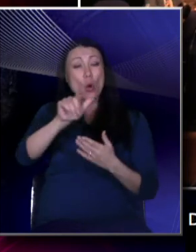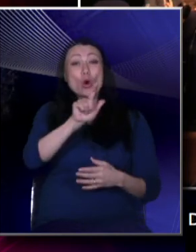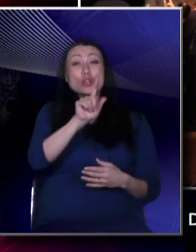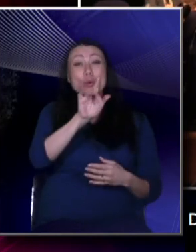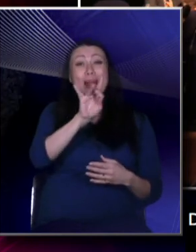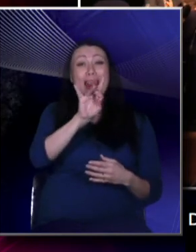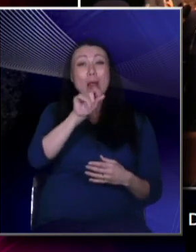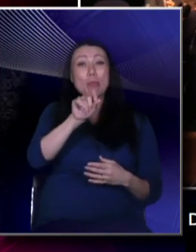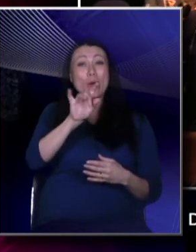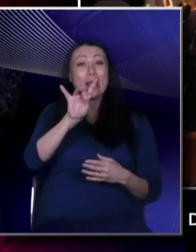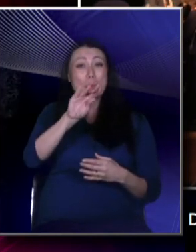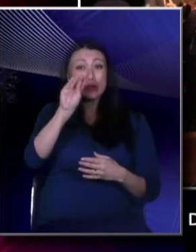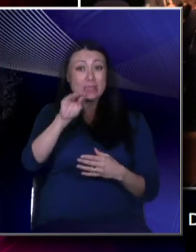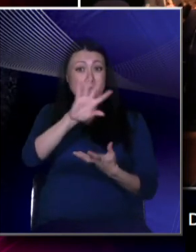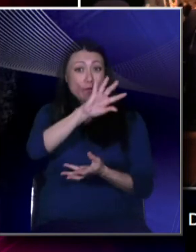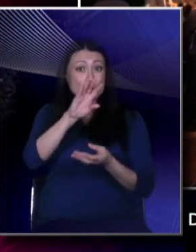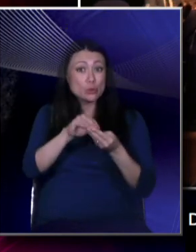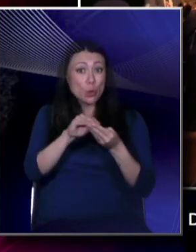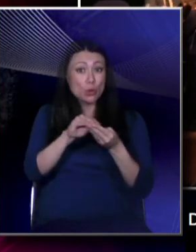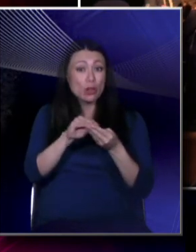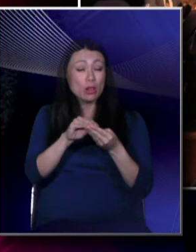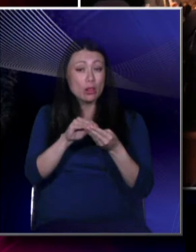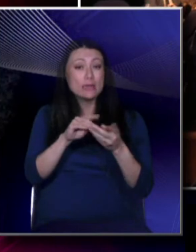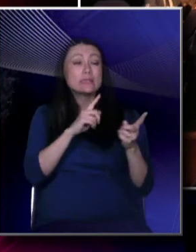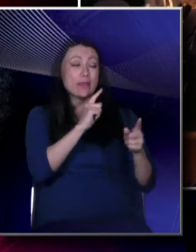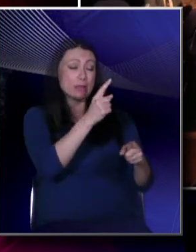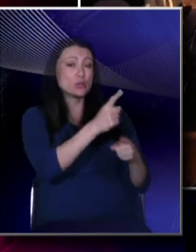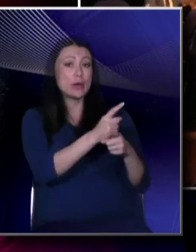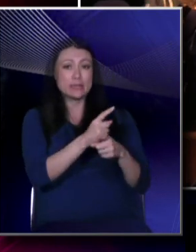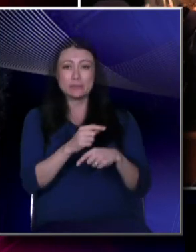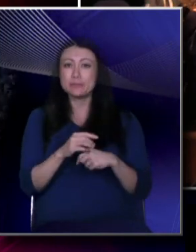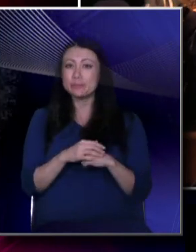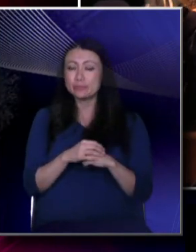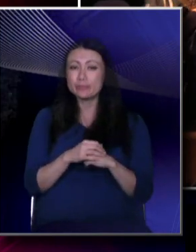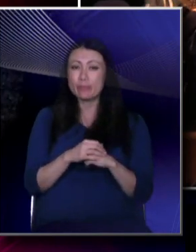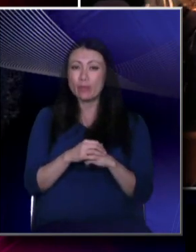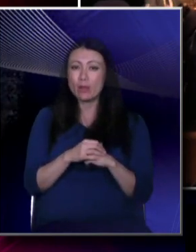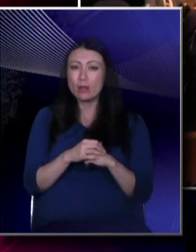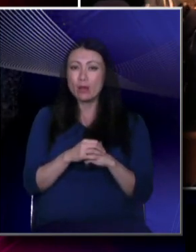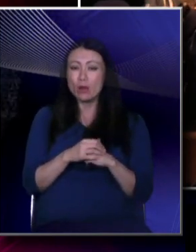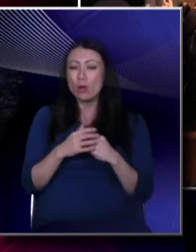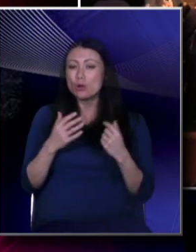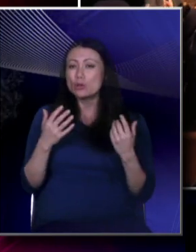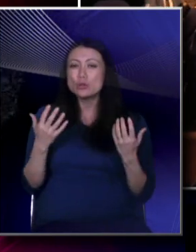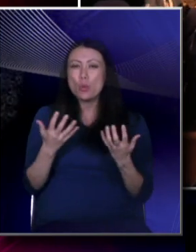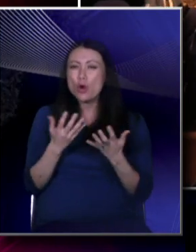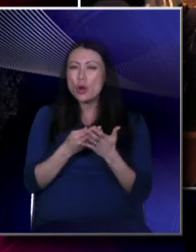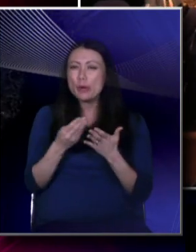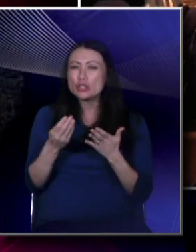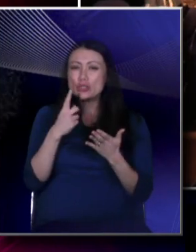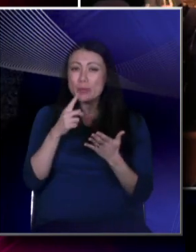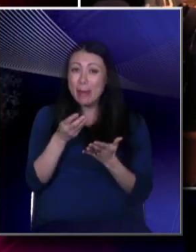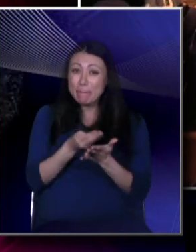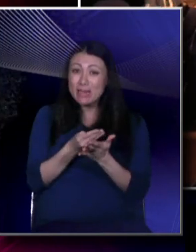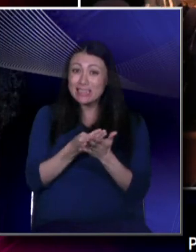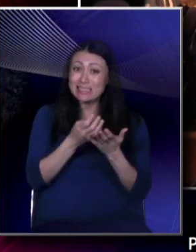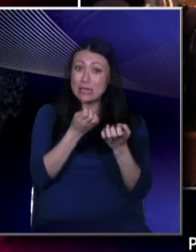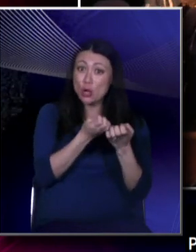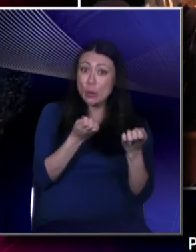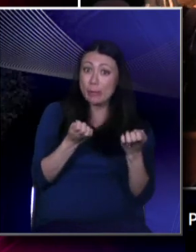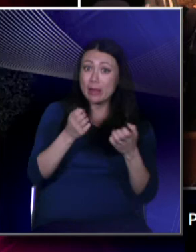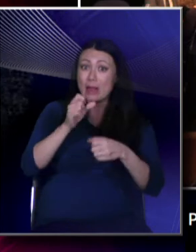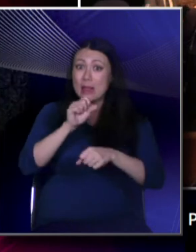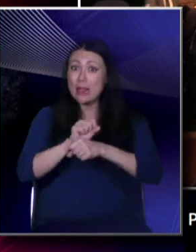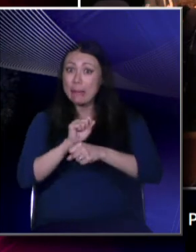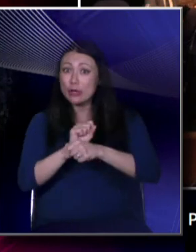for the agency. Is that correct? That's correct. And what are the classes of things that are purchased with that money? Is it equipment? Is it